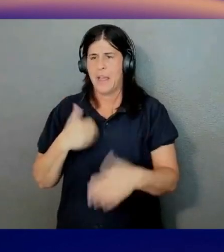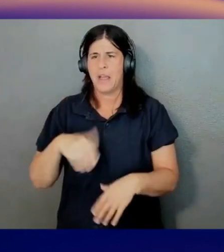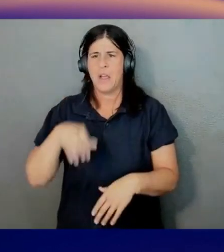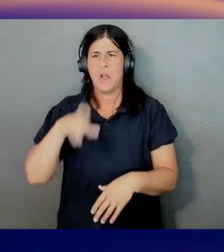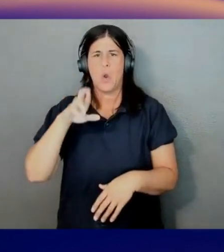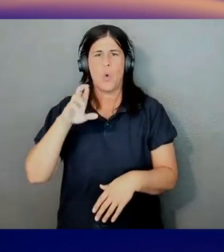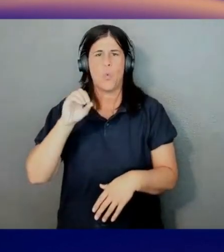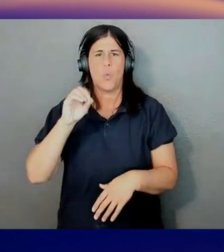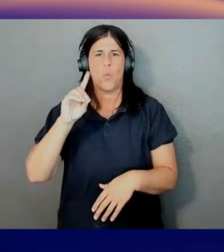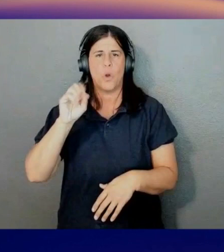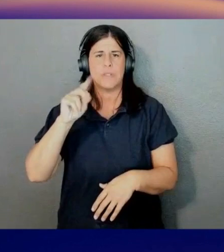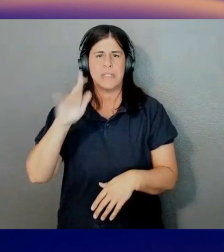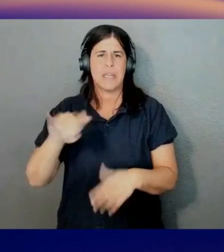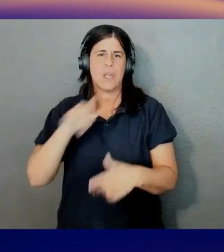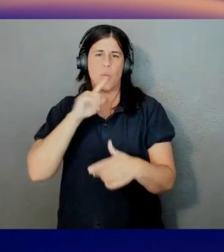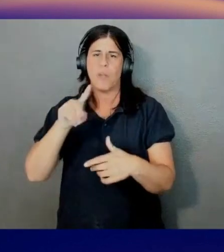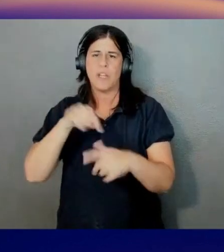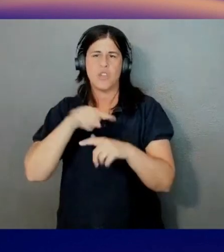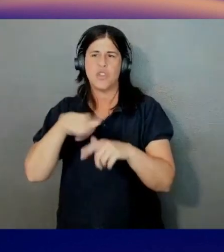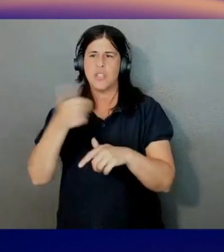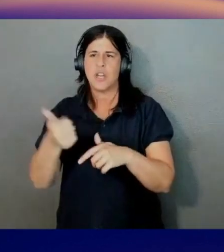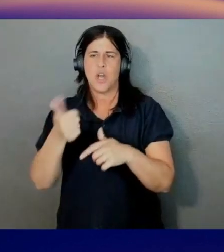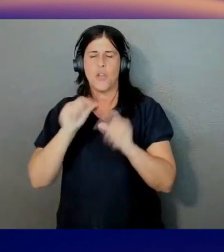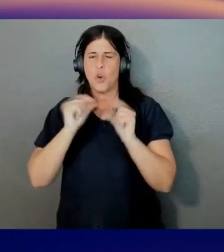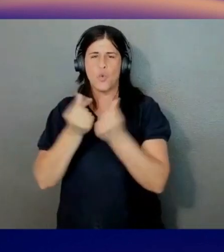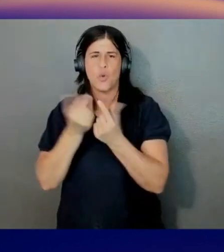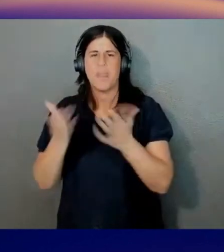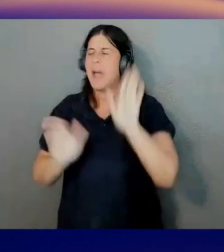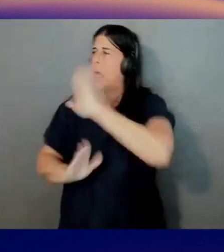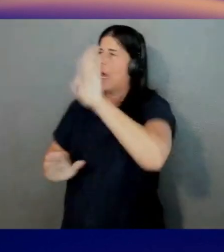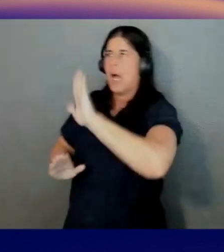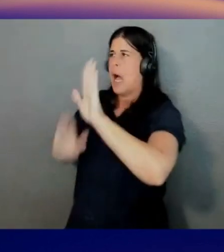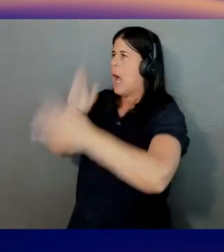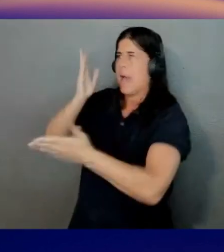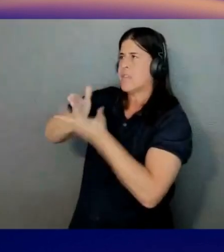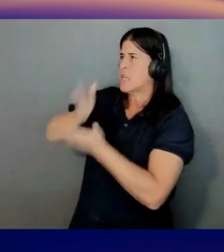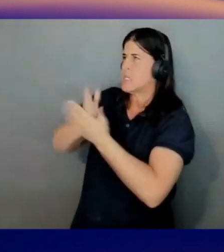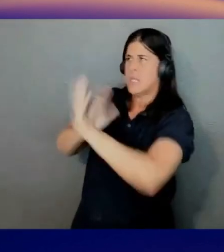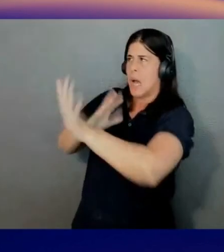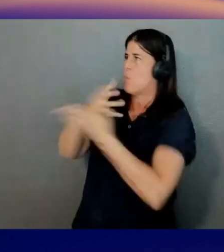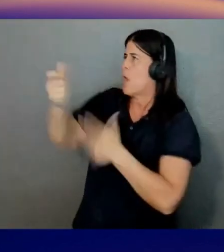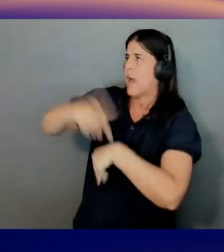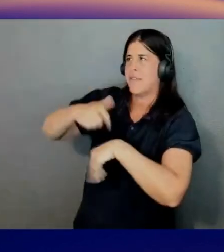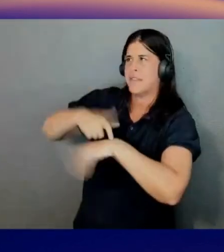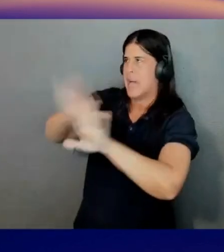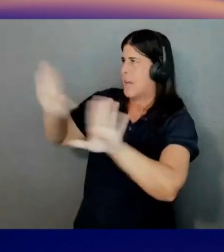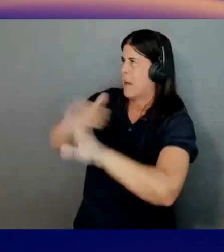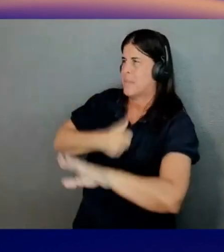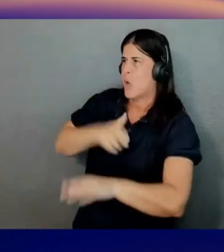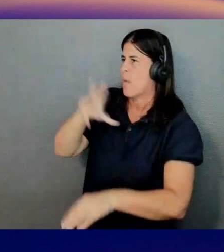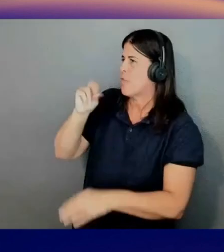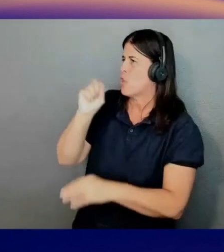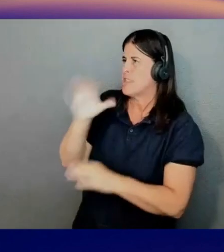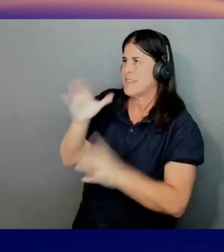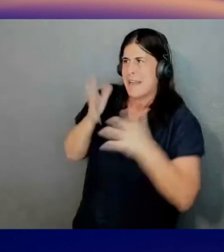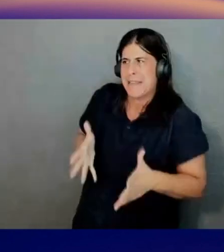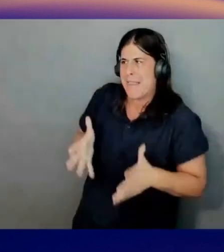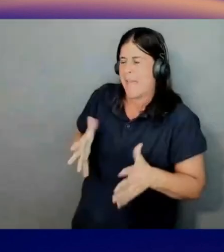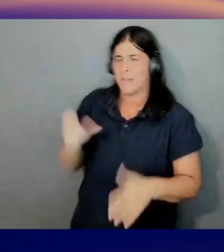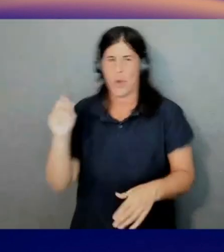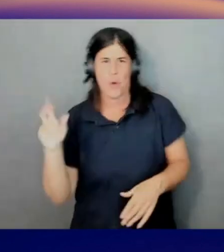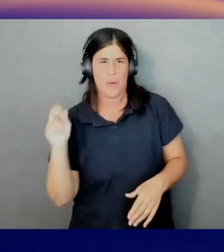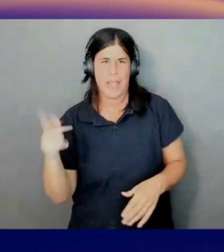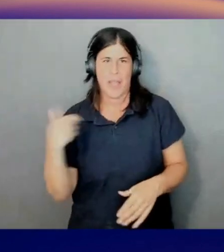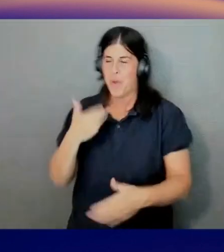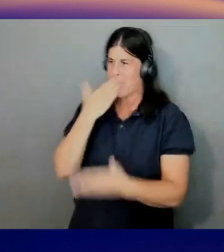group attributes. I'm so sorry. I have to stop us here because we are out of time. Okay. We got Okay. 30 seconds left. Okay. We've got a good